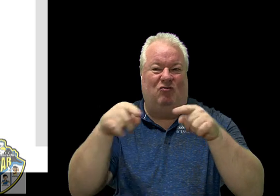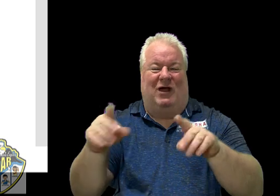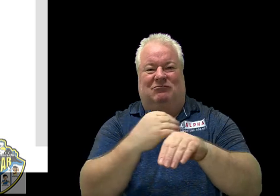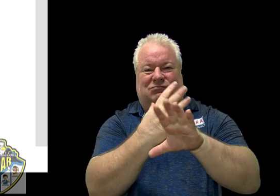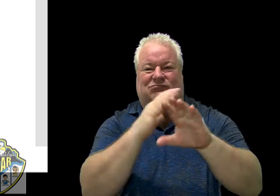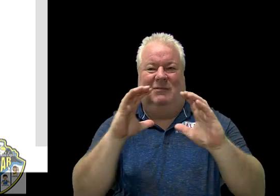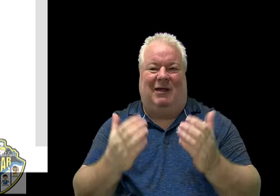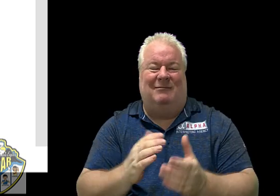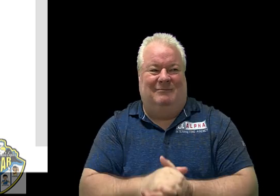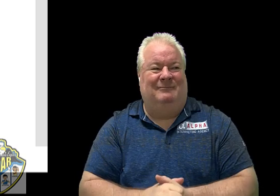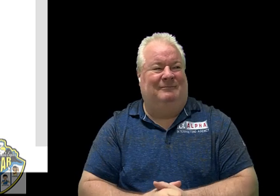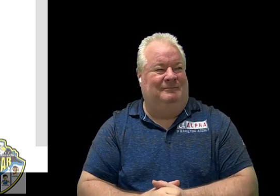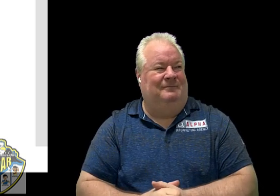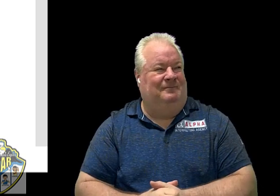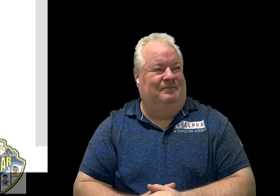Zoom.